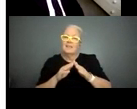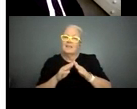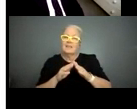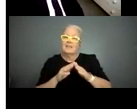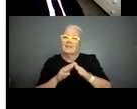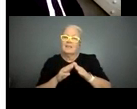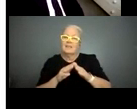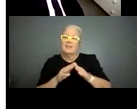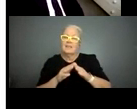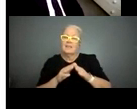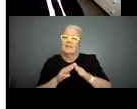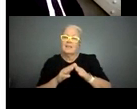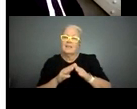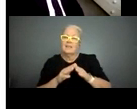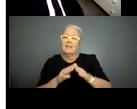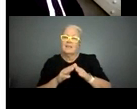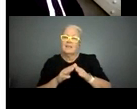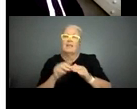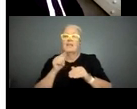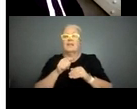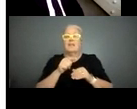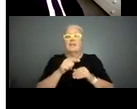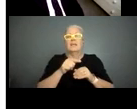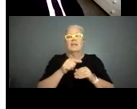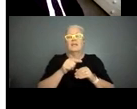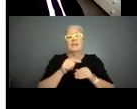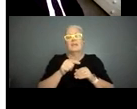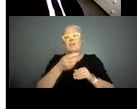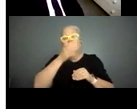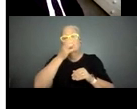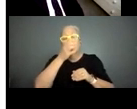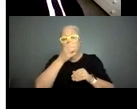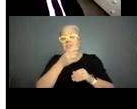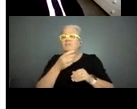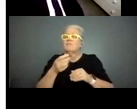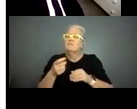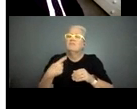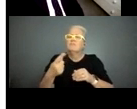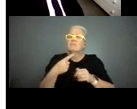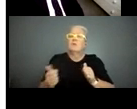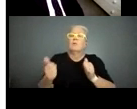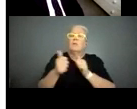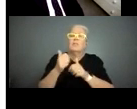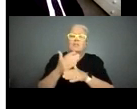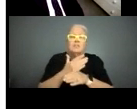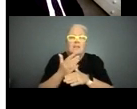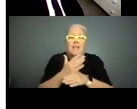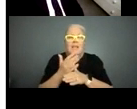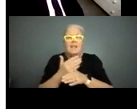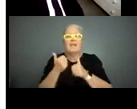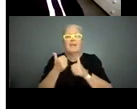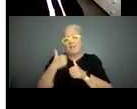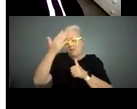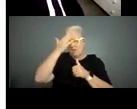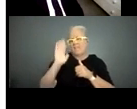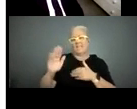becoming really good friends, because I didn't know Joe very well, but now, because I'm his buddy, I get to know him a bit better, so